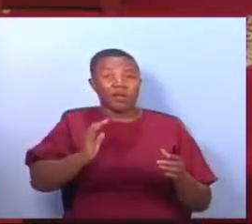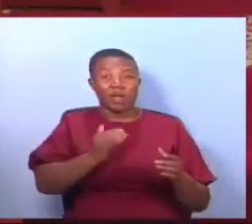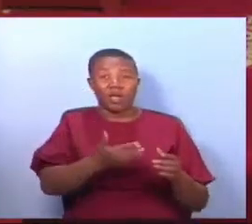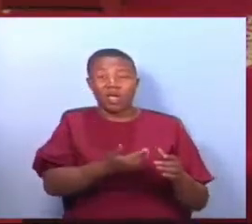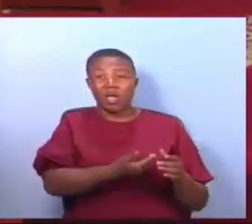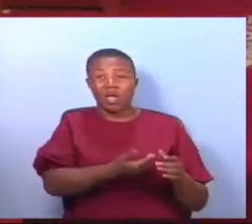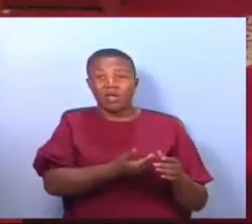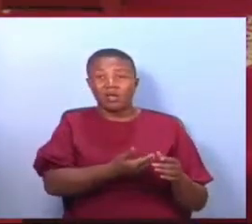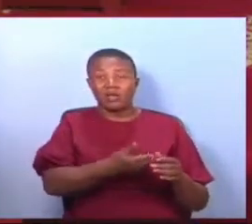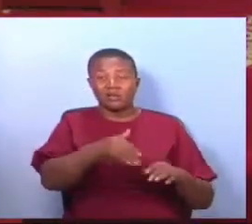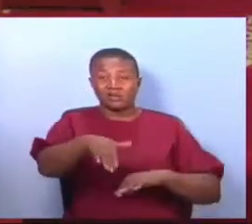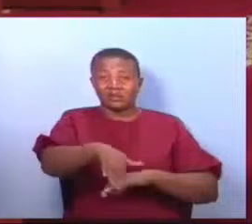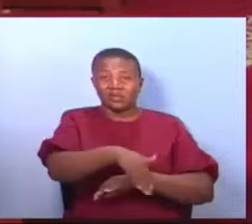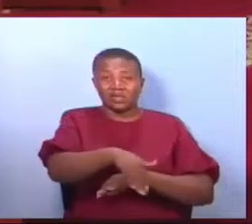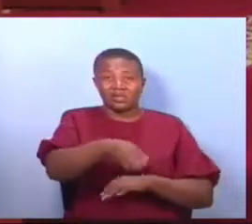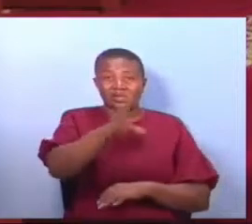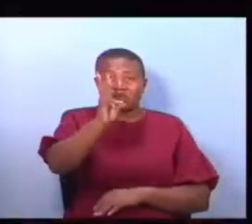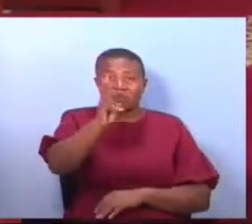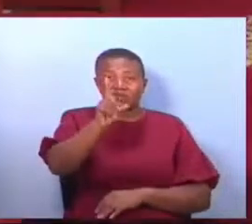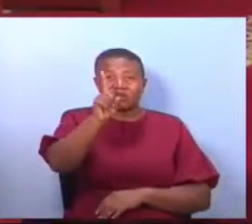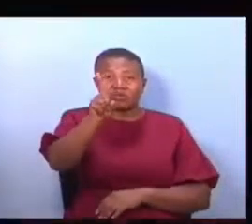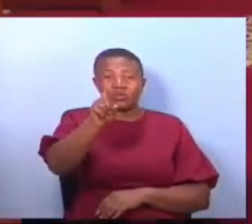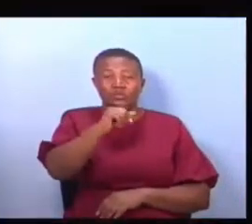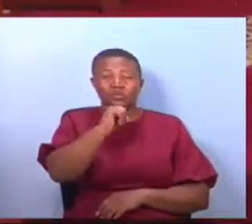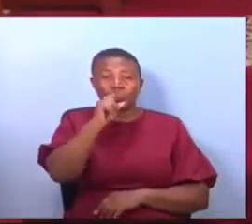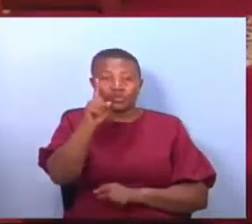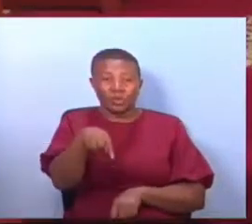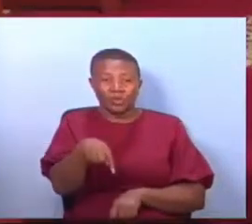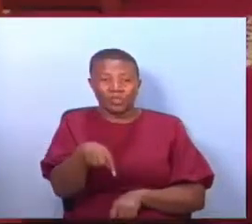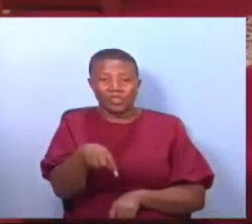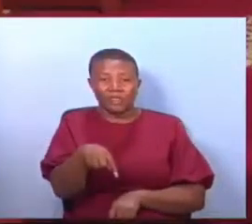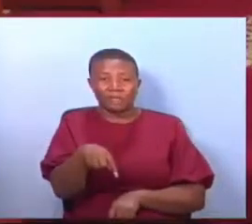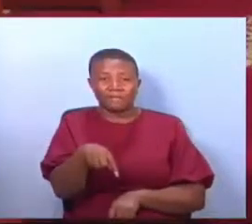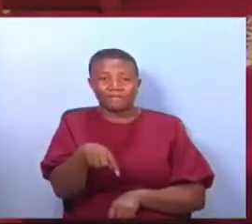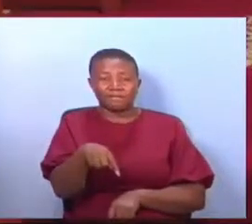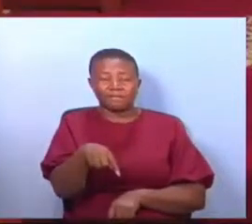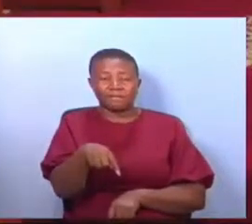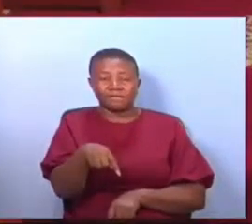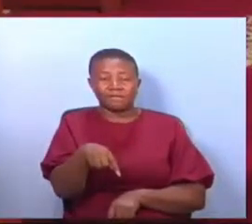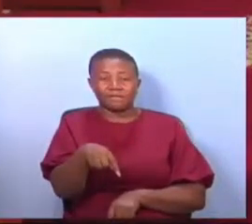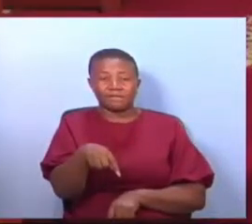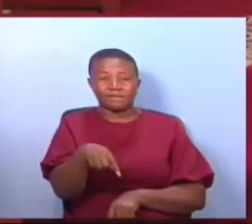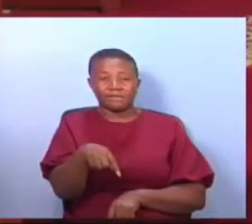being absent, there's a publication today to that effect, Mr. Speaker.